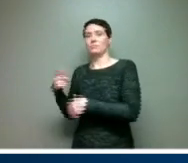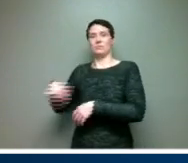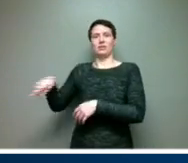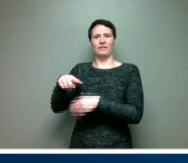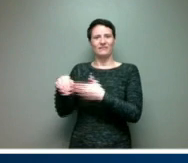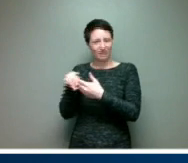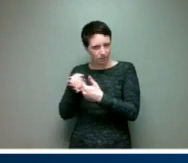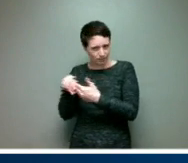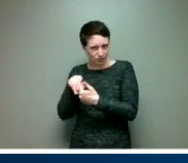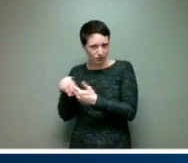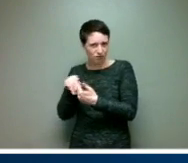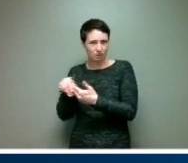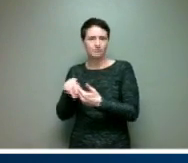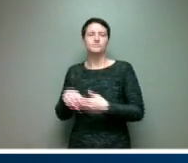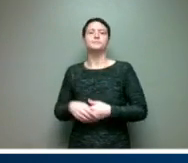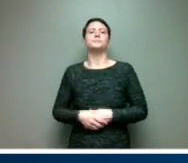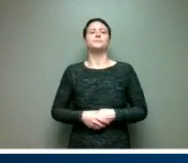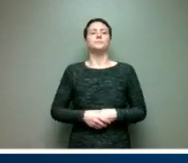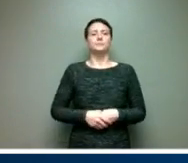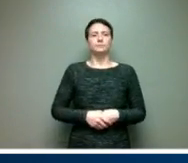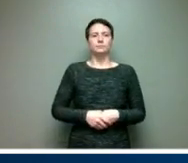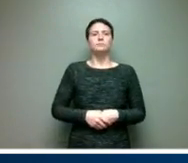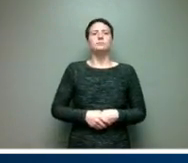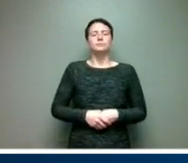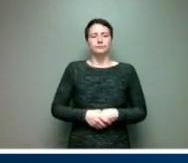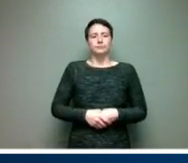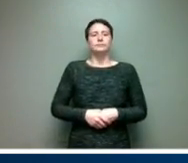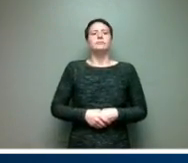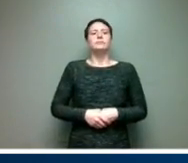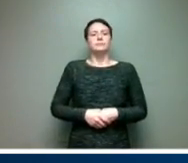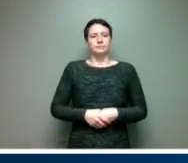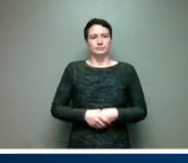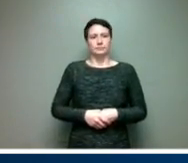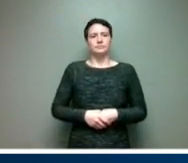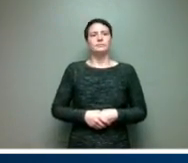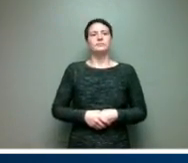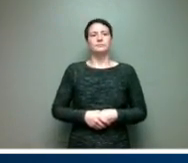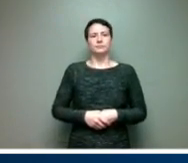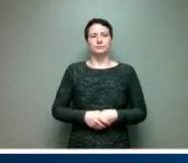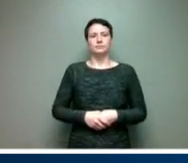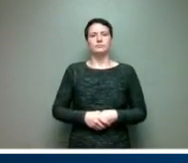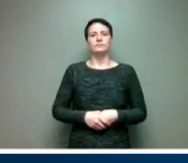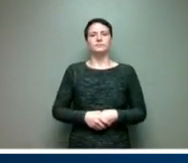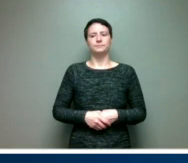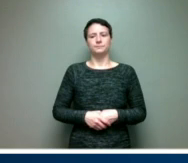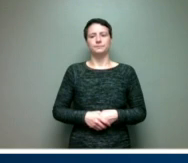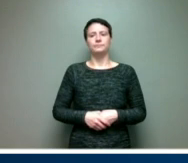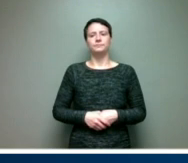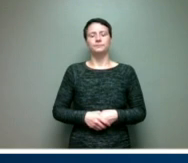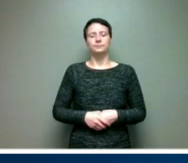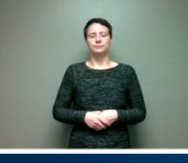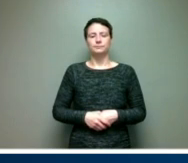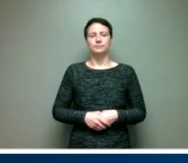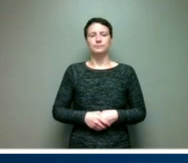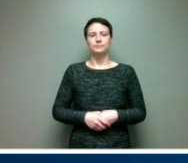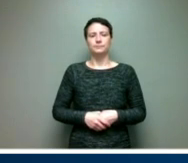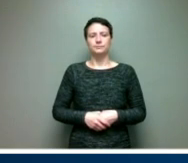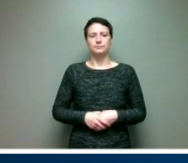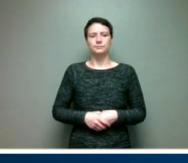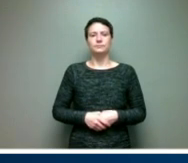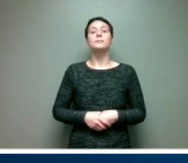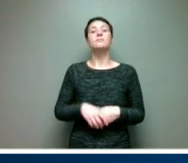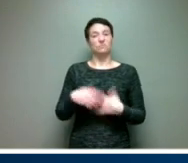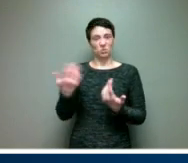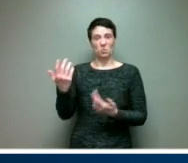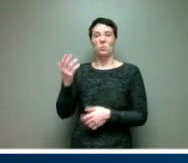So they're saying to us, whatever flexibility that you, Talisa, that you need to make sure